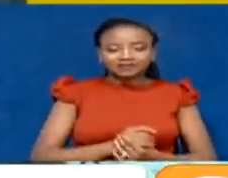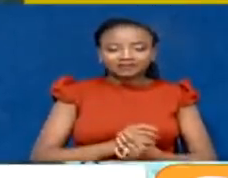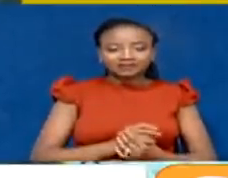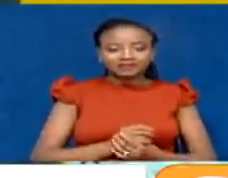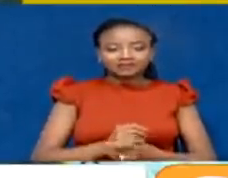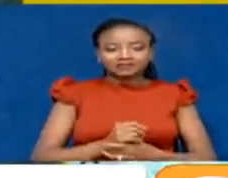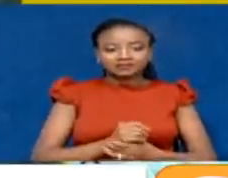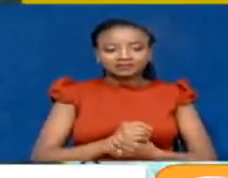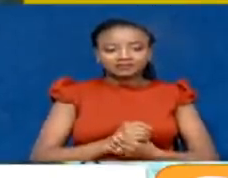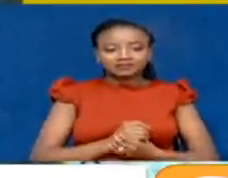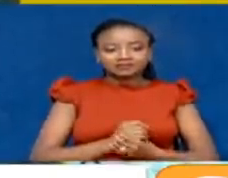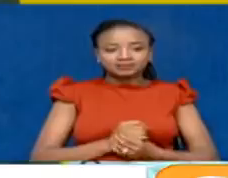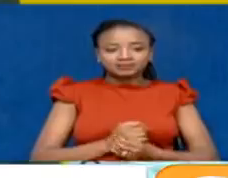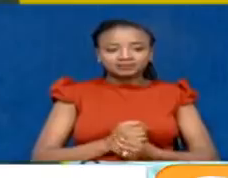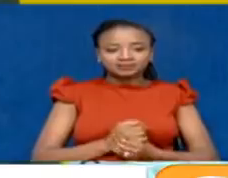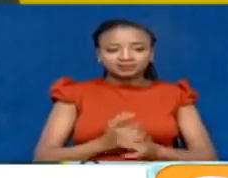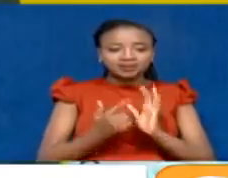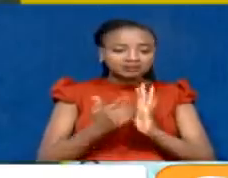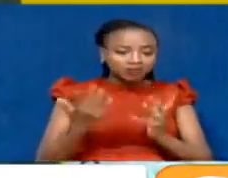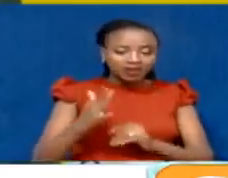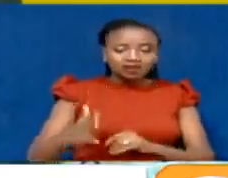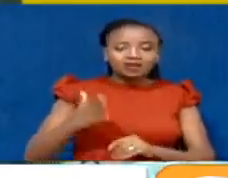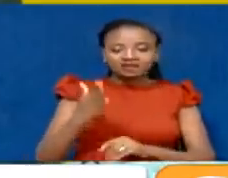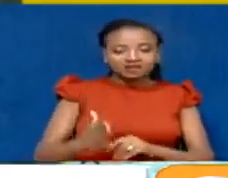the constituency of Naivasha.